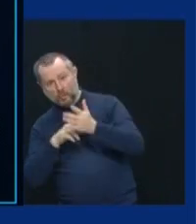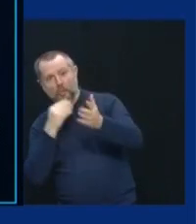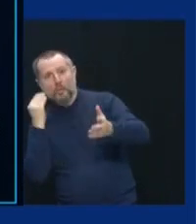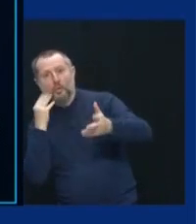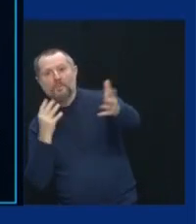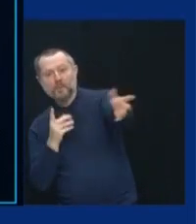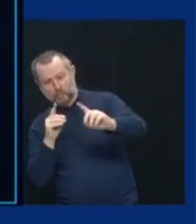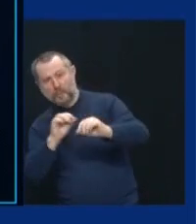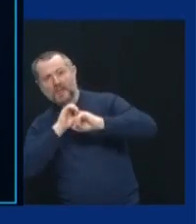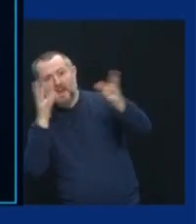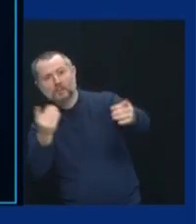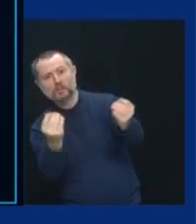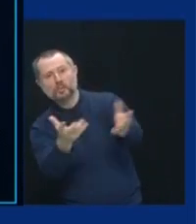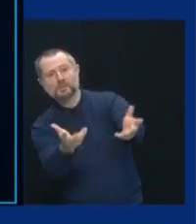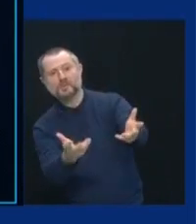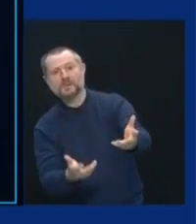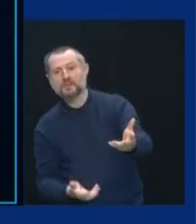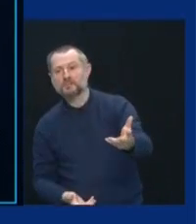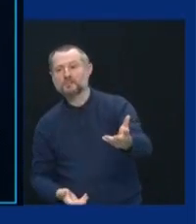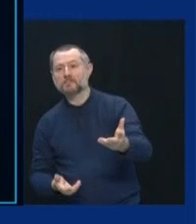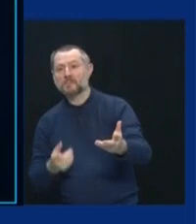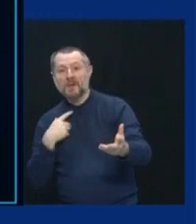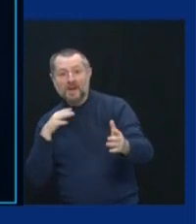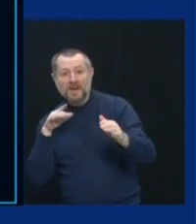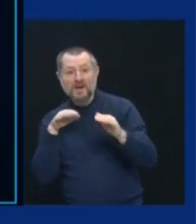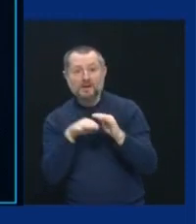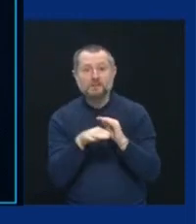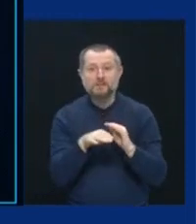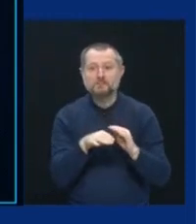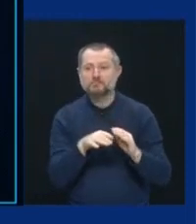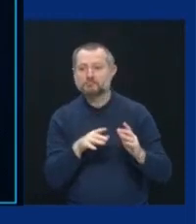They were literally physically removed and isolated.